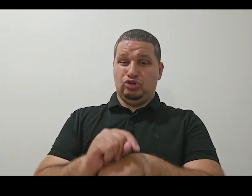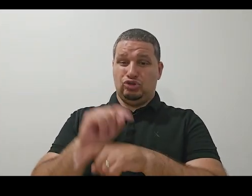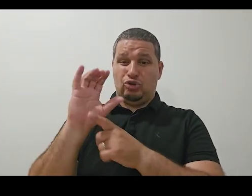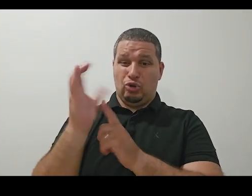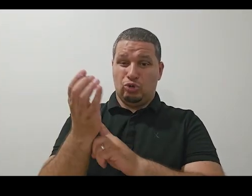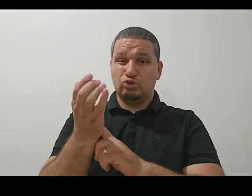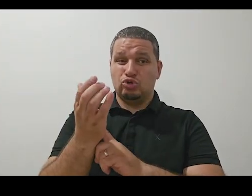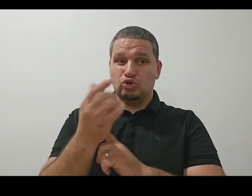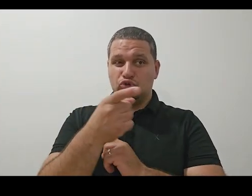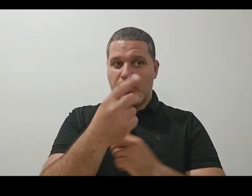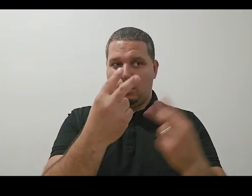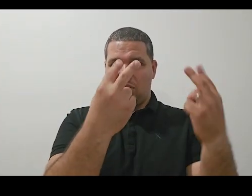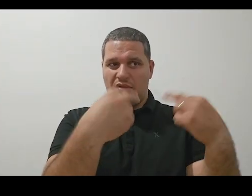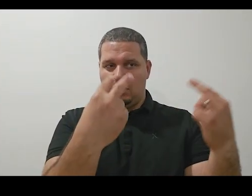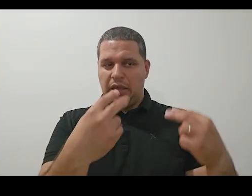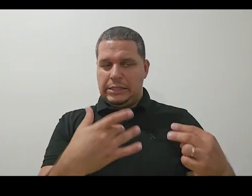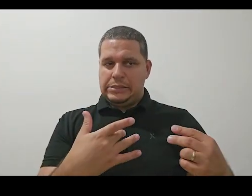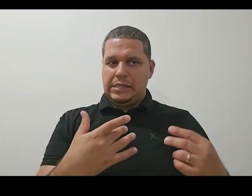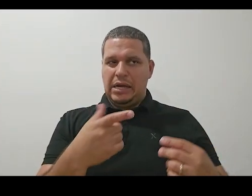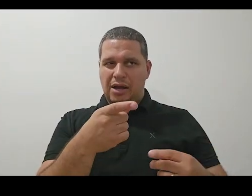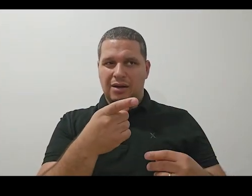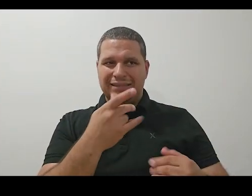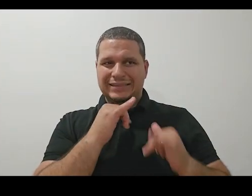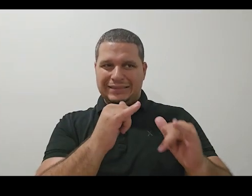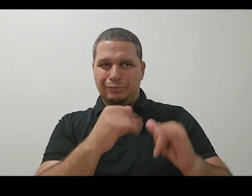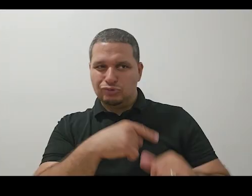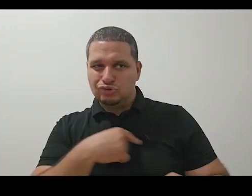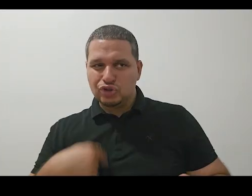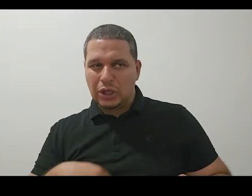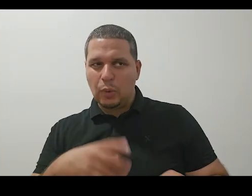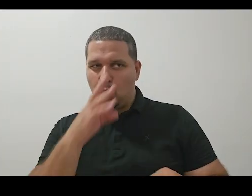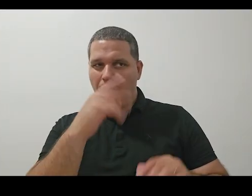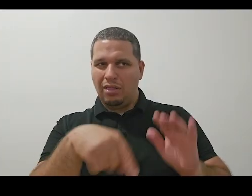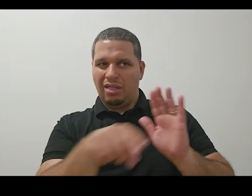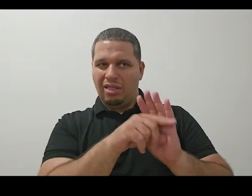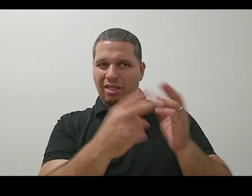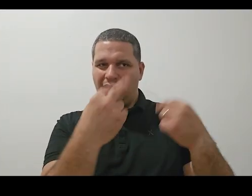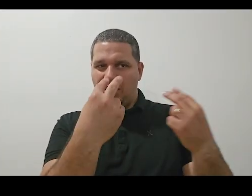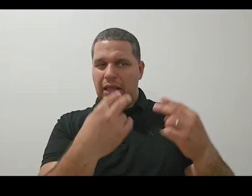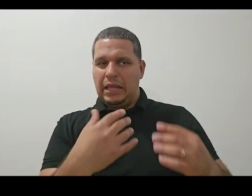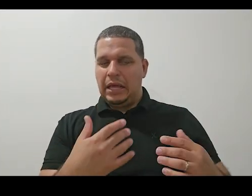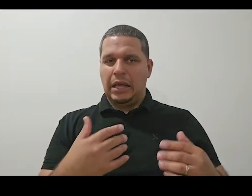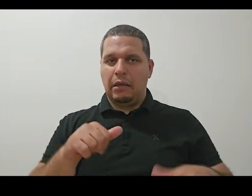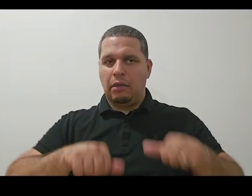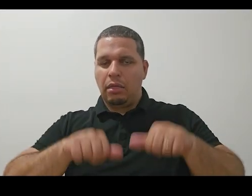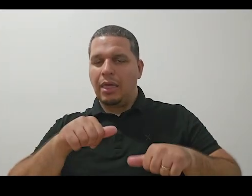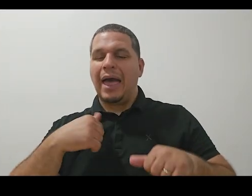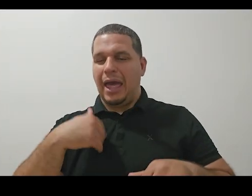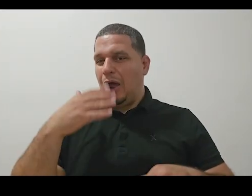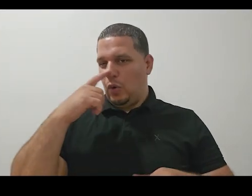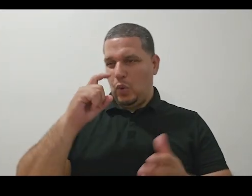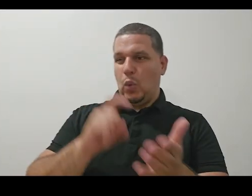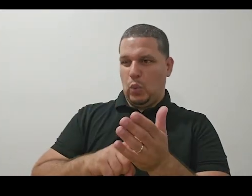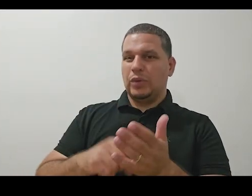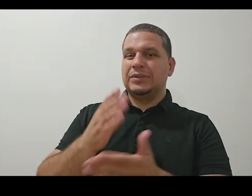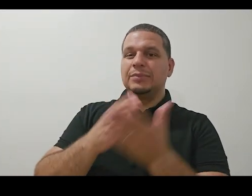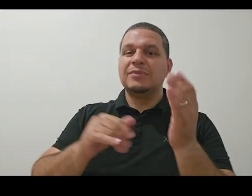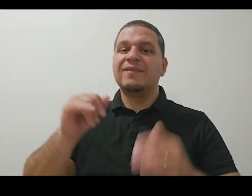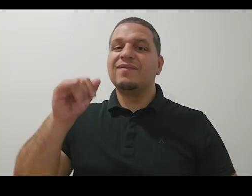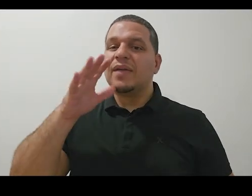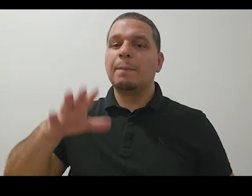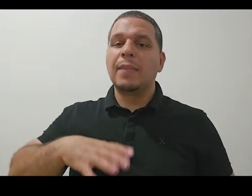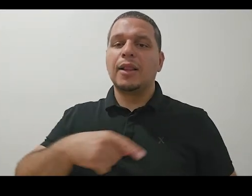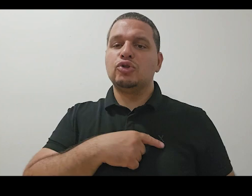is so looked down upon. It is such a taboo. It's such a bad thing. I noticed some of my